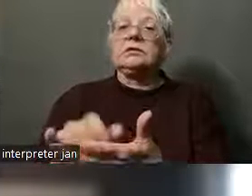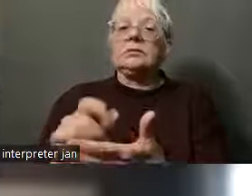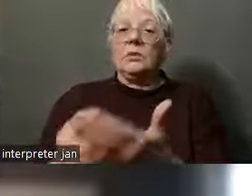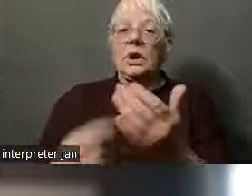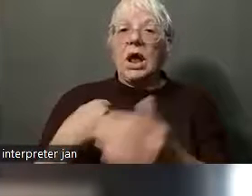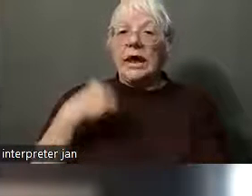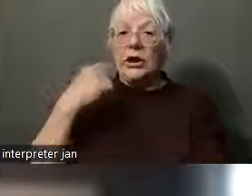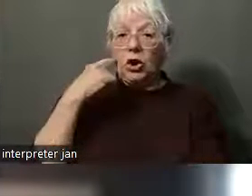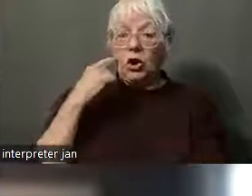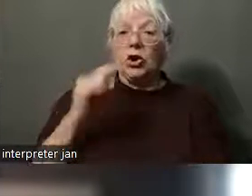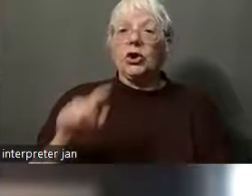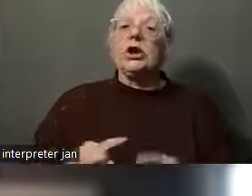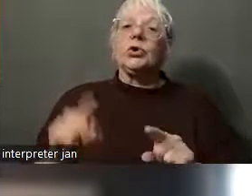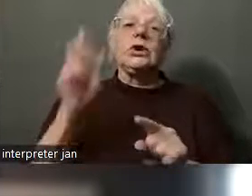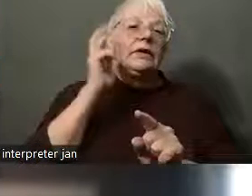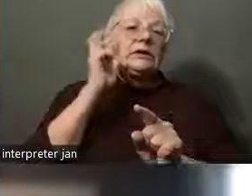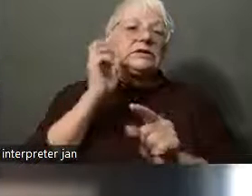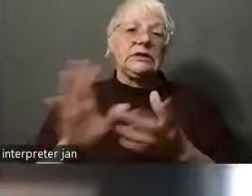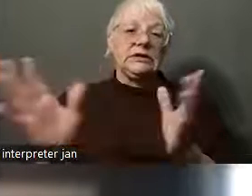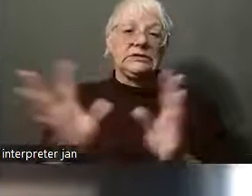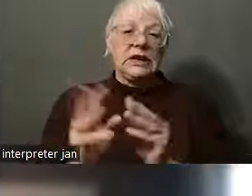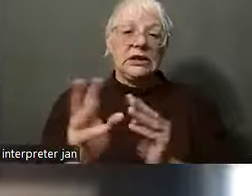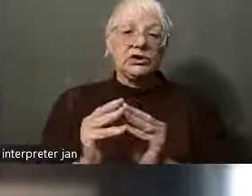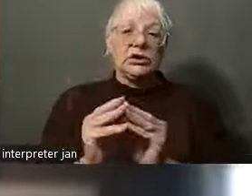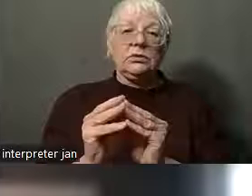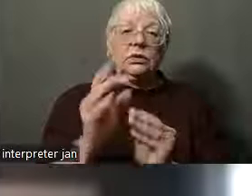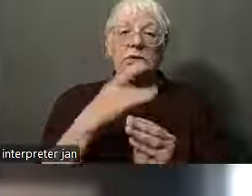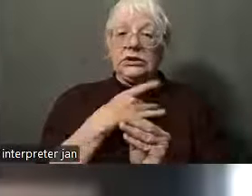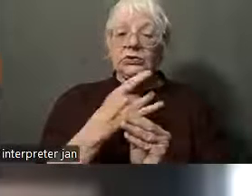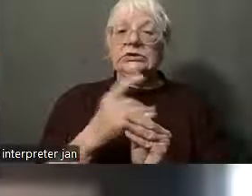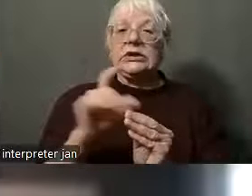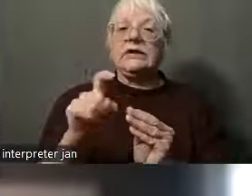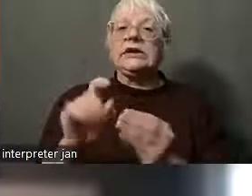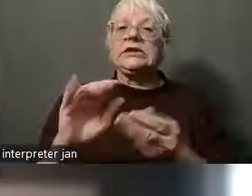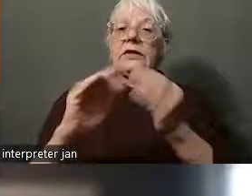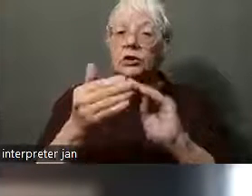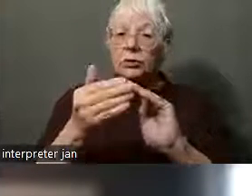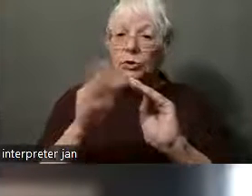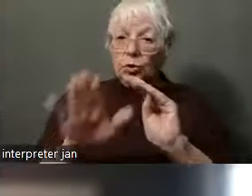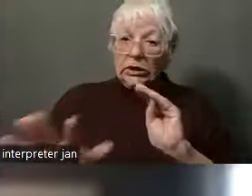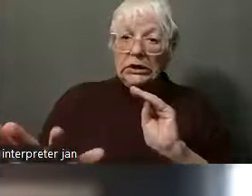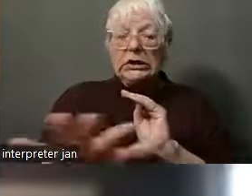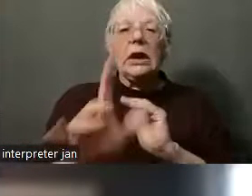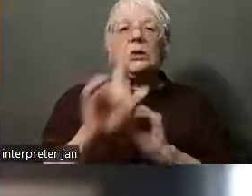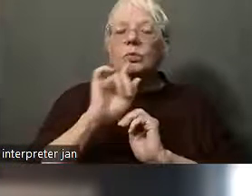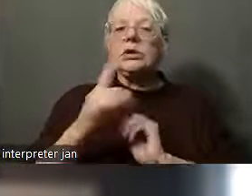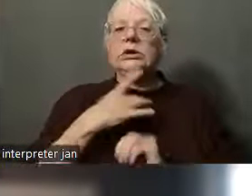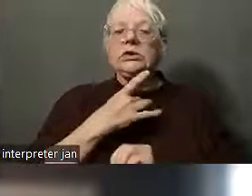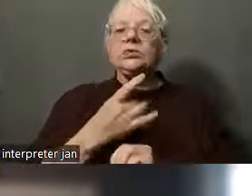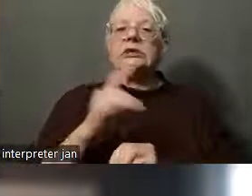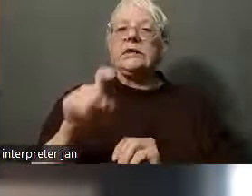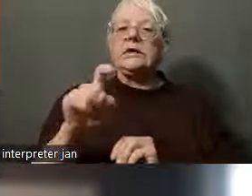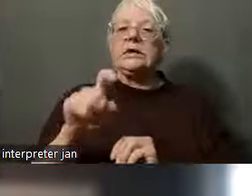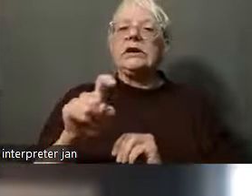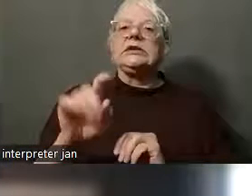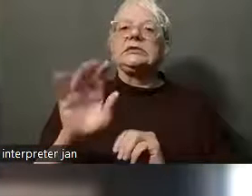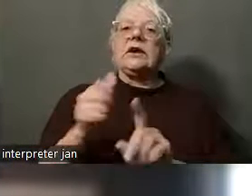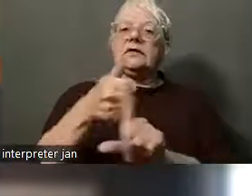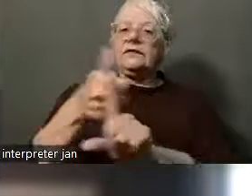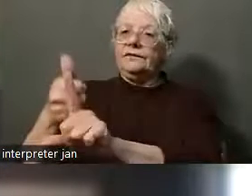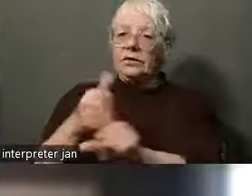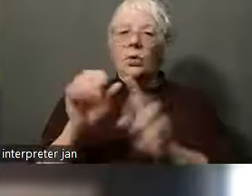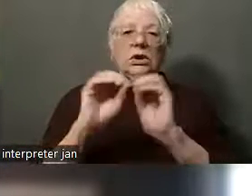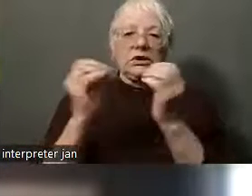this listening session, we are interested in the needs of the community, and we're really interested in the needs of the organization.